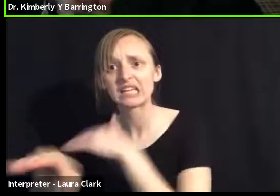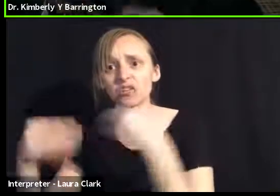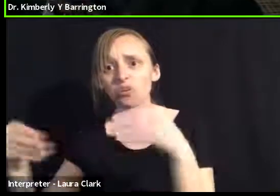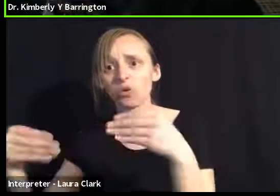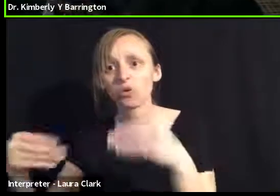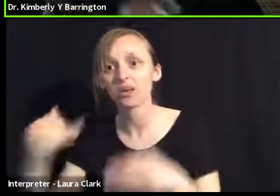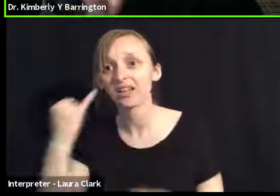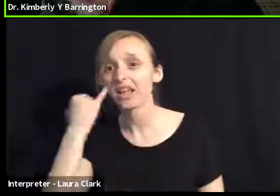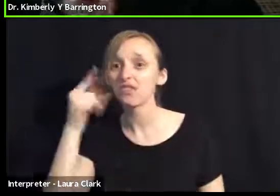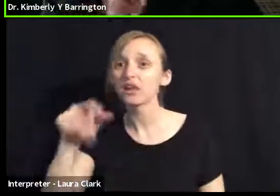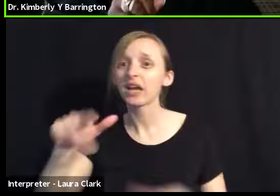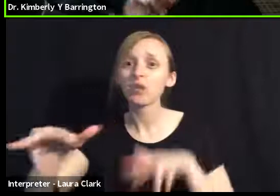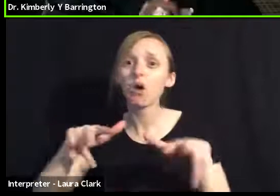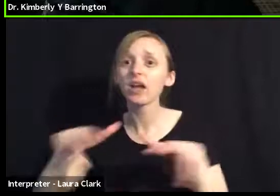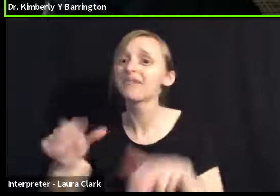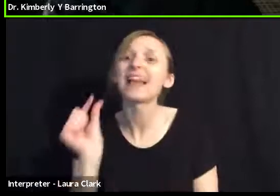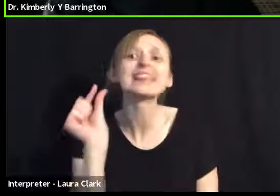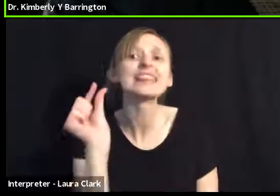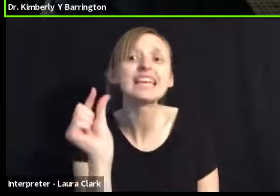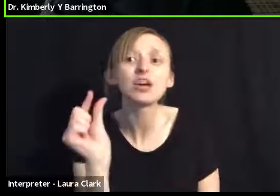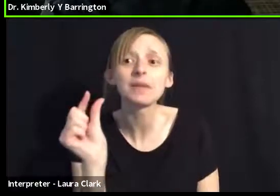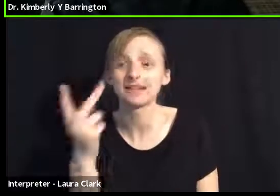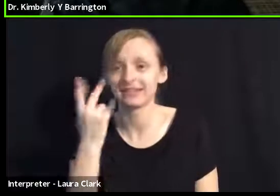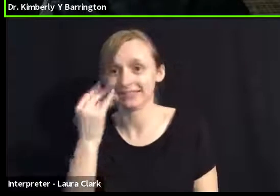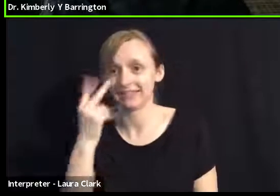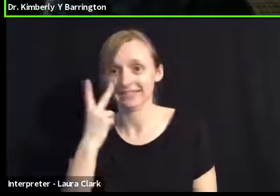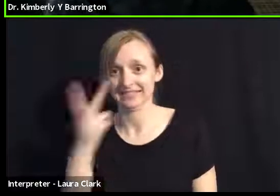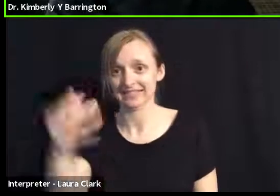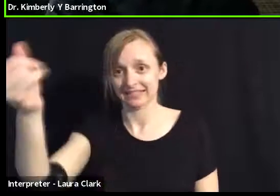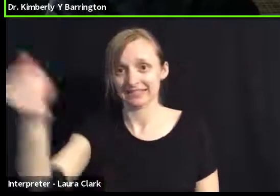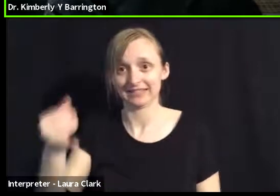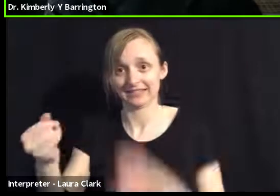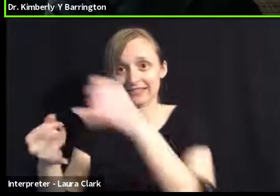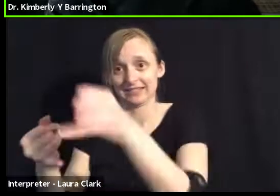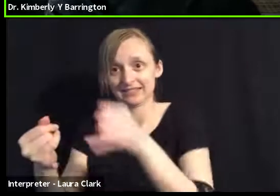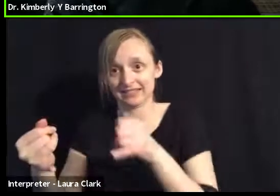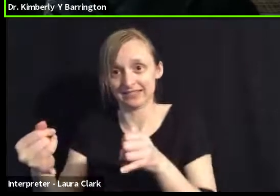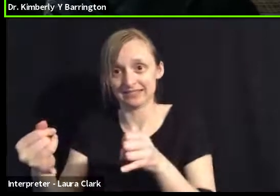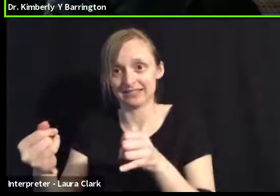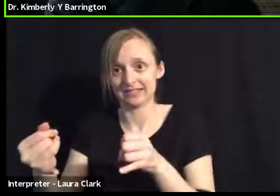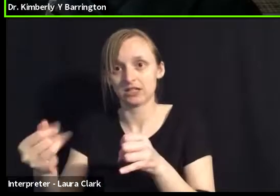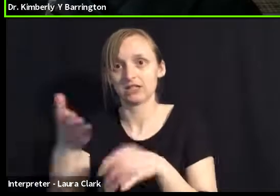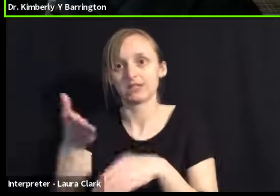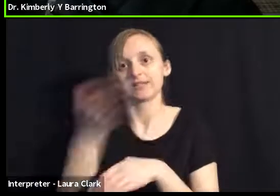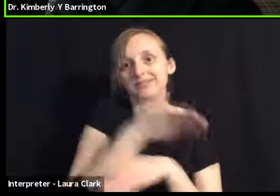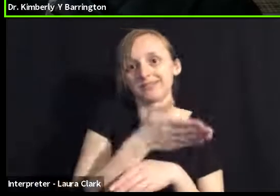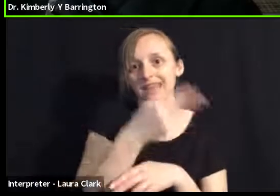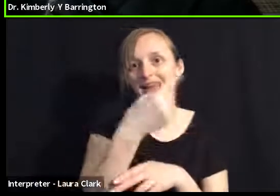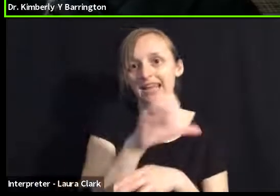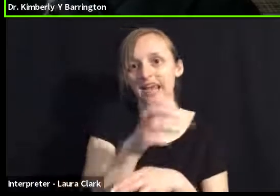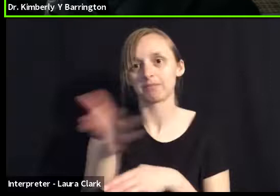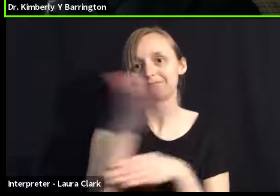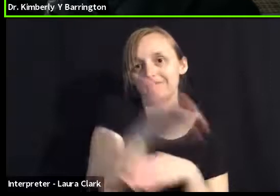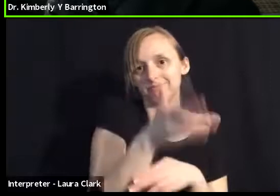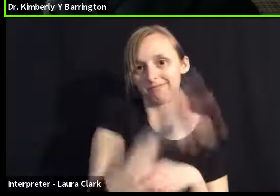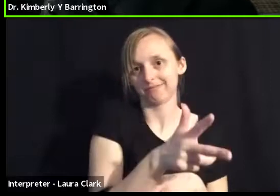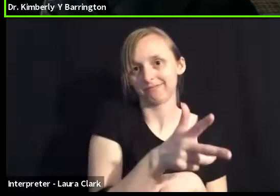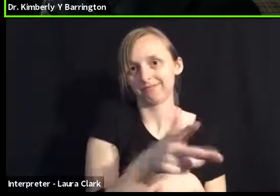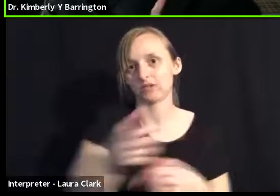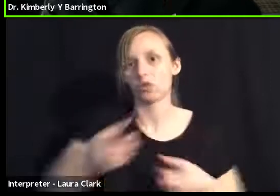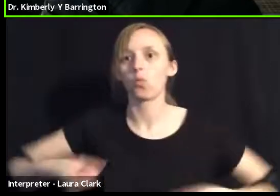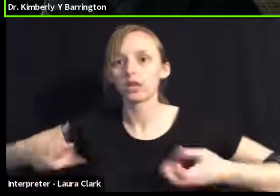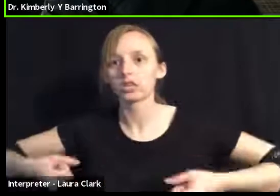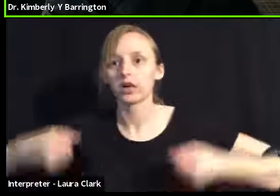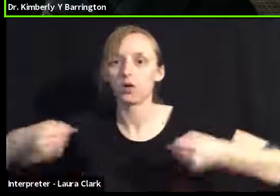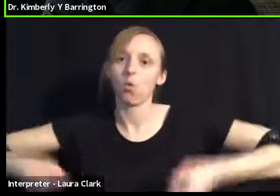just a little bit, save that spot for somebody who just might not be able to get up and walk. So we